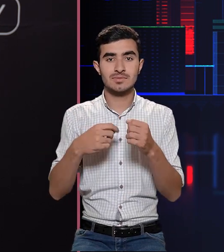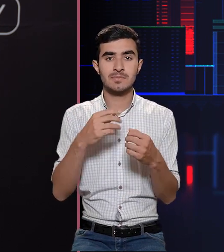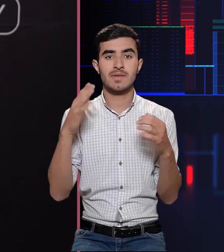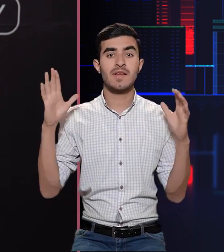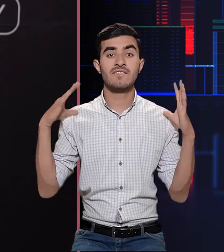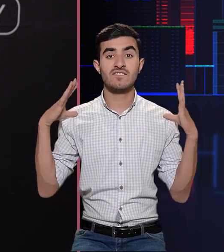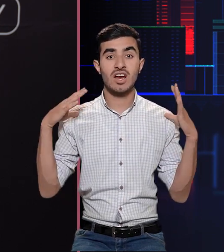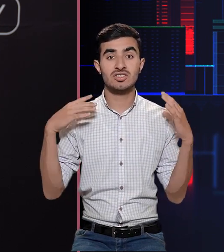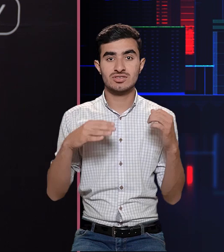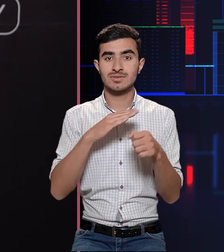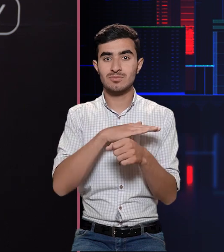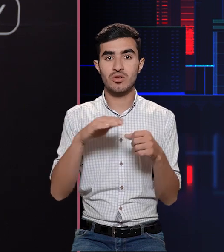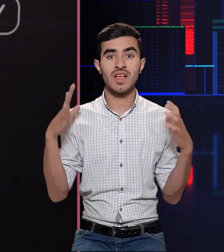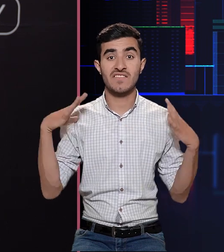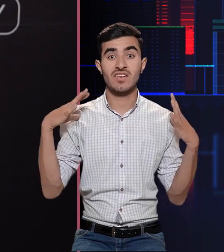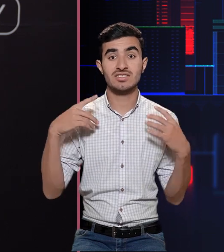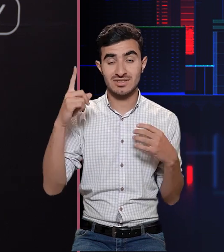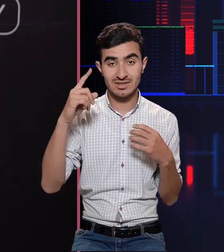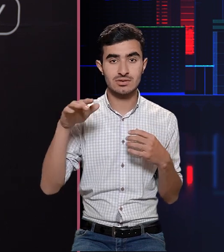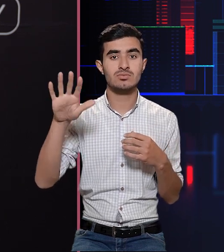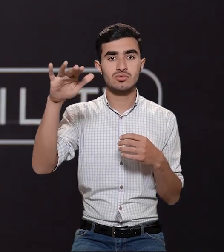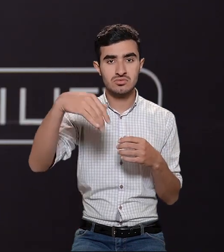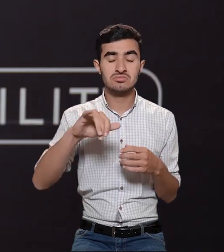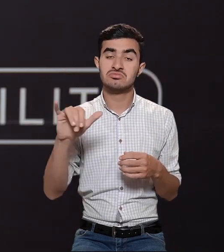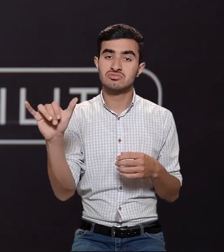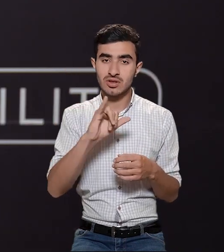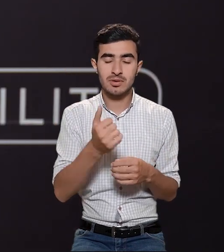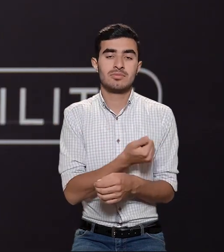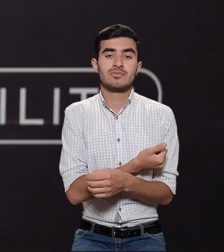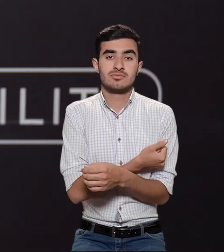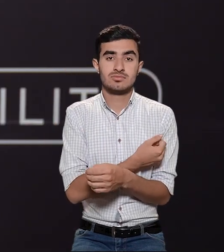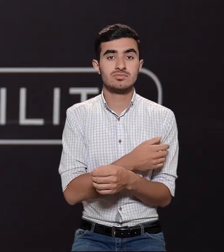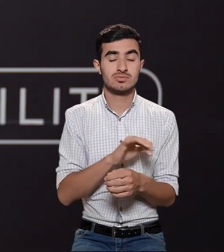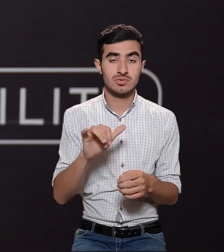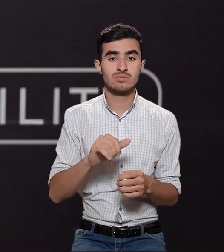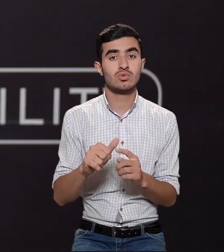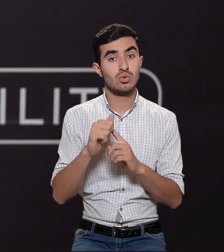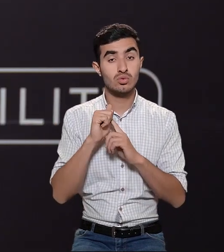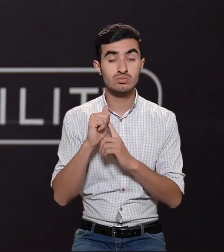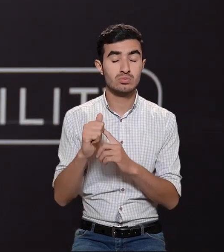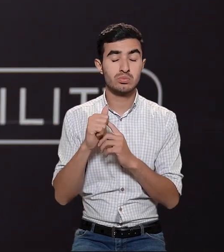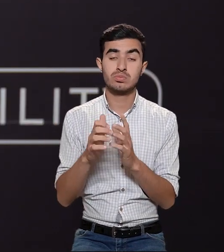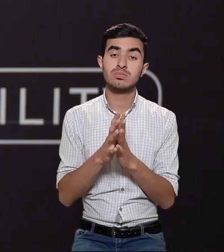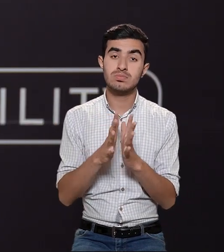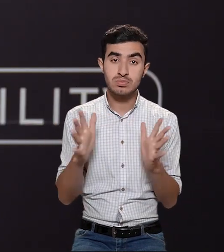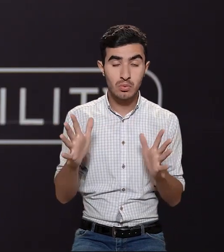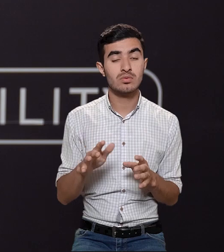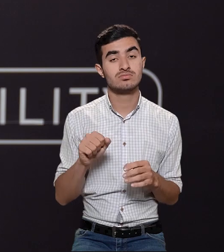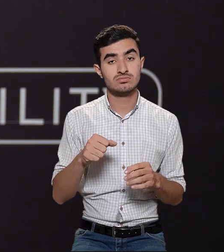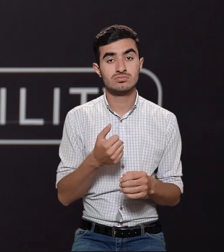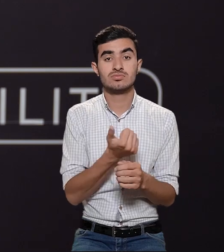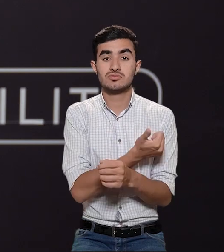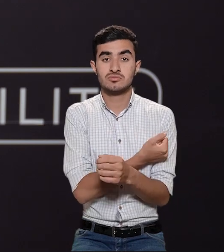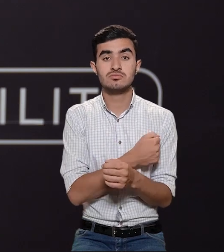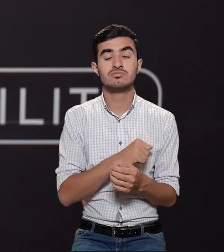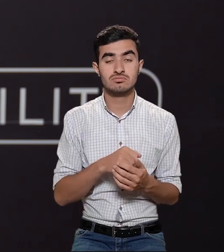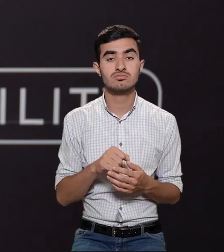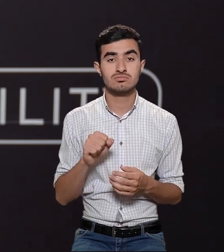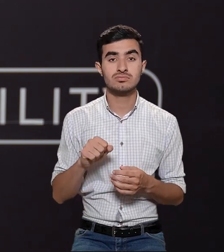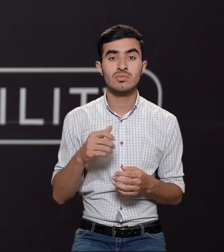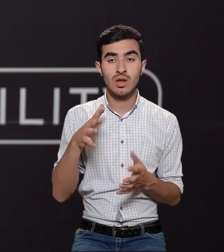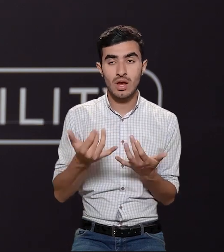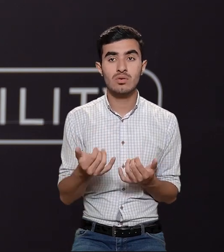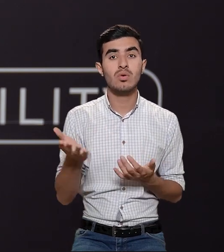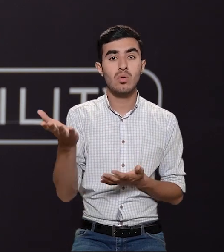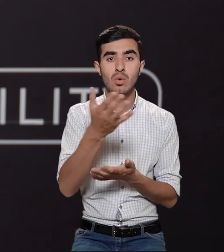sarhane anesthetist ki form mein khada kiya hua hai. So it's a very important job, and now all the educated people, they are